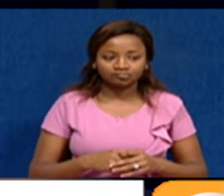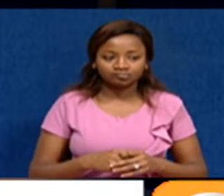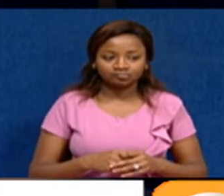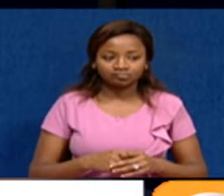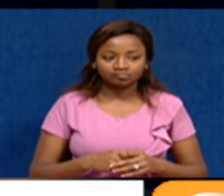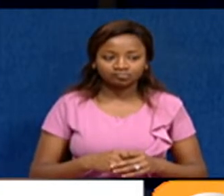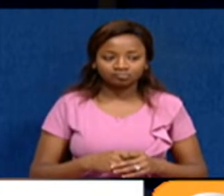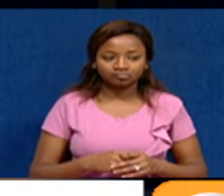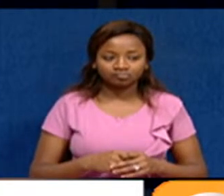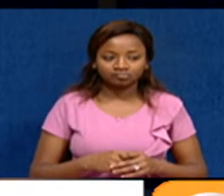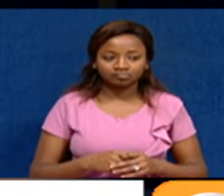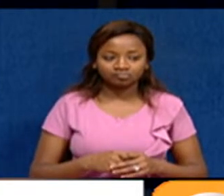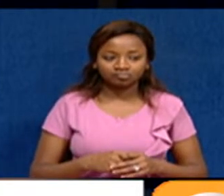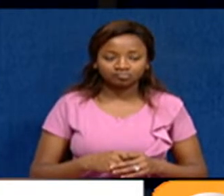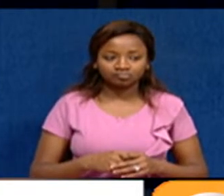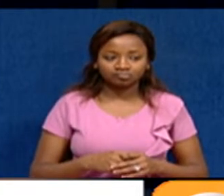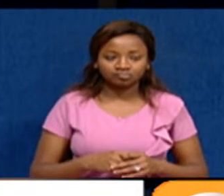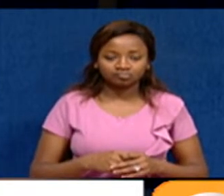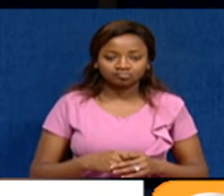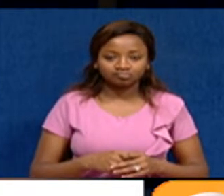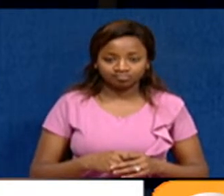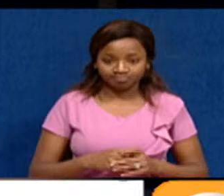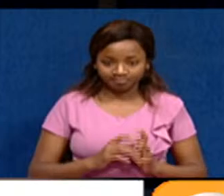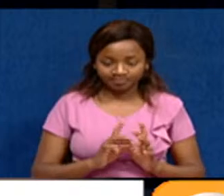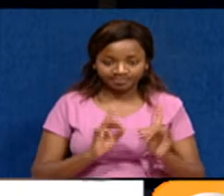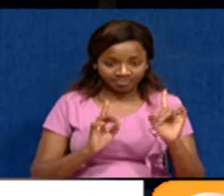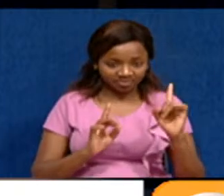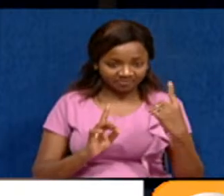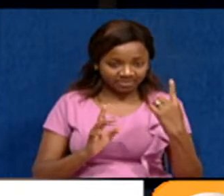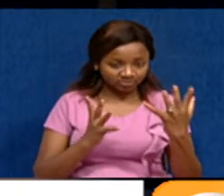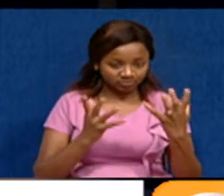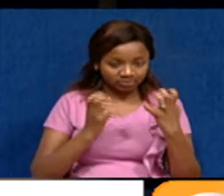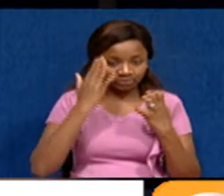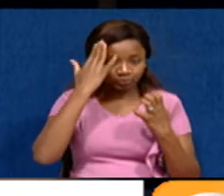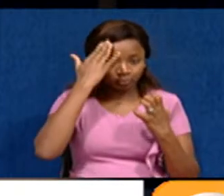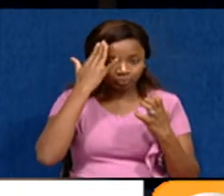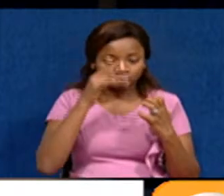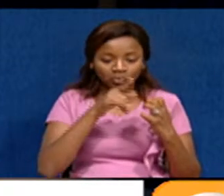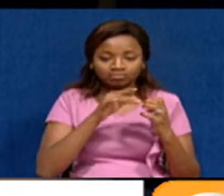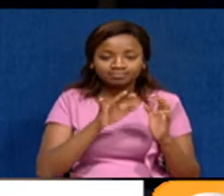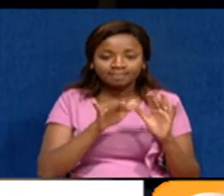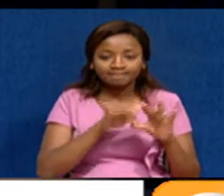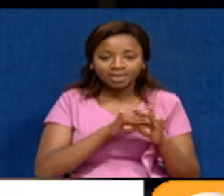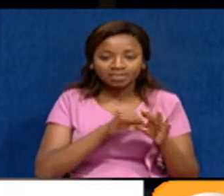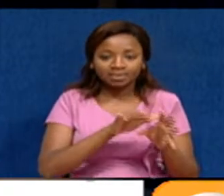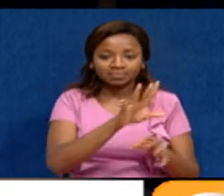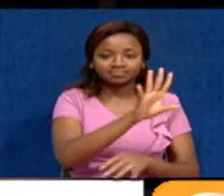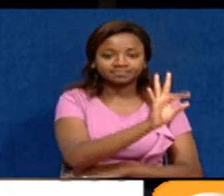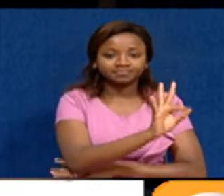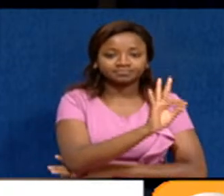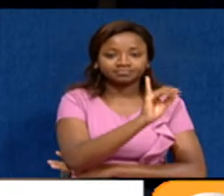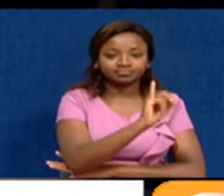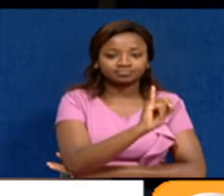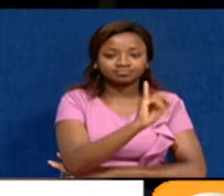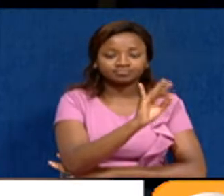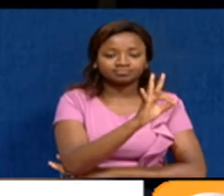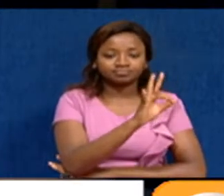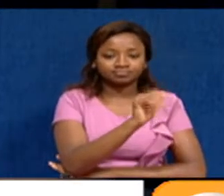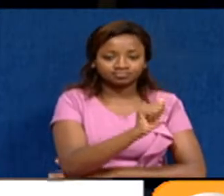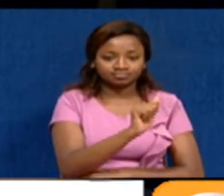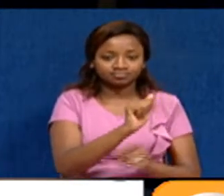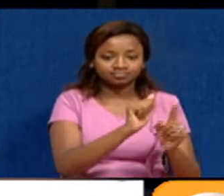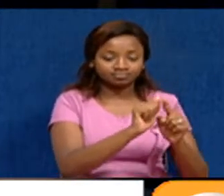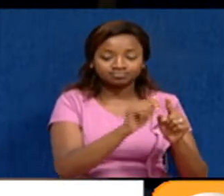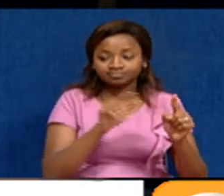identifying who is a member of FIFA. Mm-hmm. The organization called Football Kenya Federation is